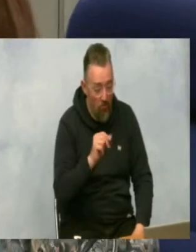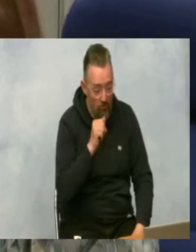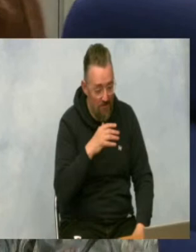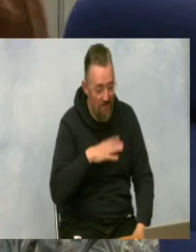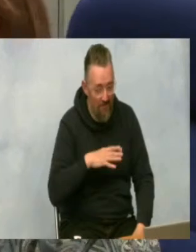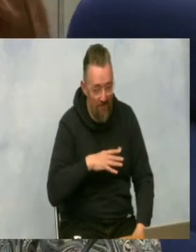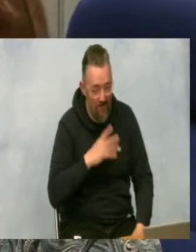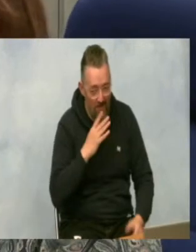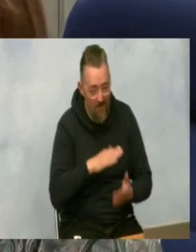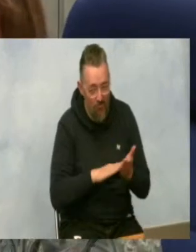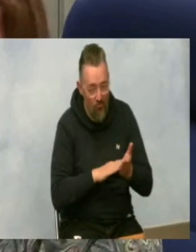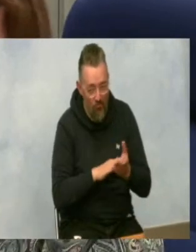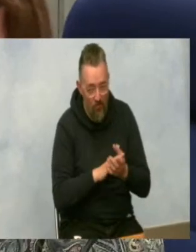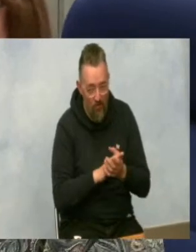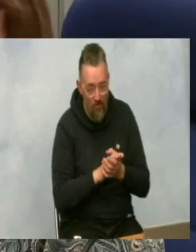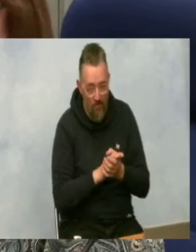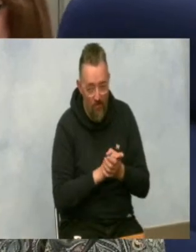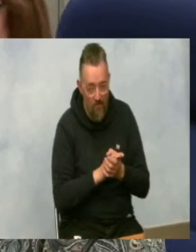I'm sorry.